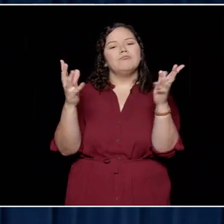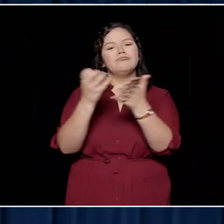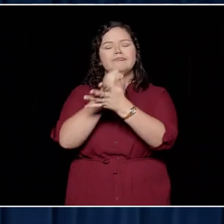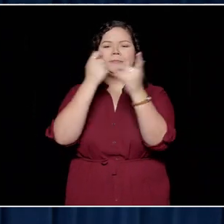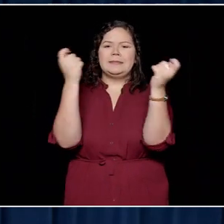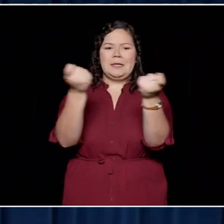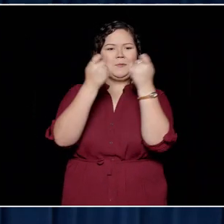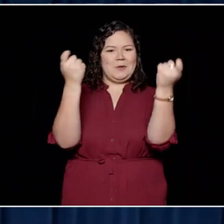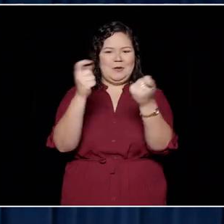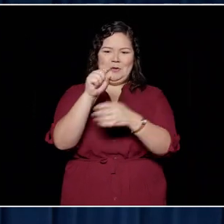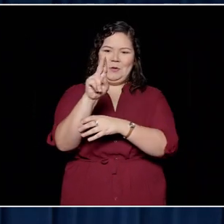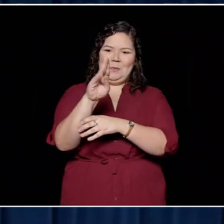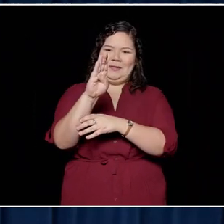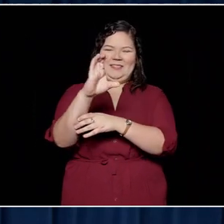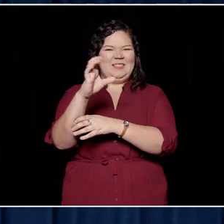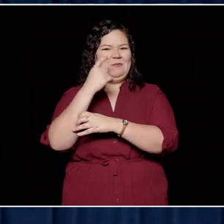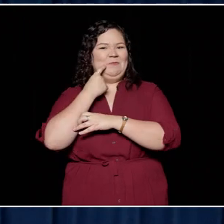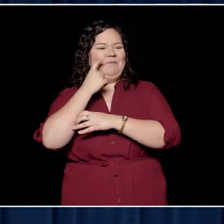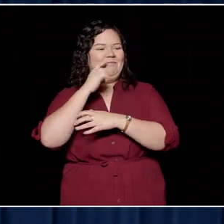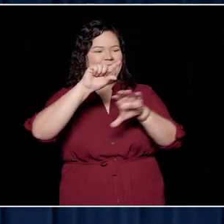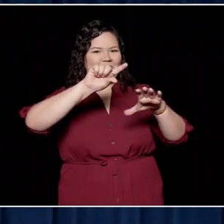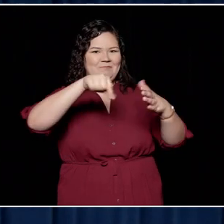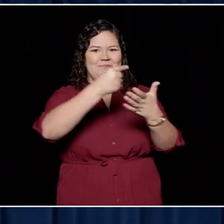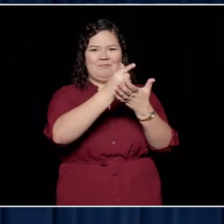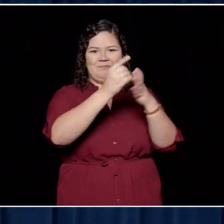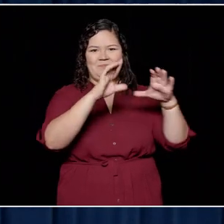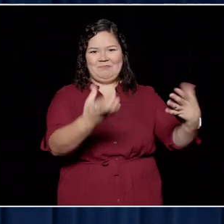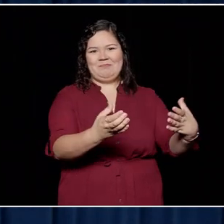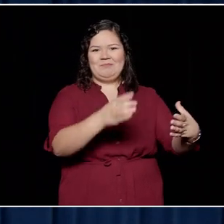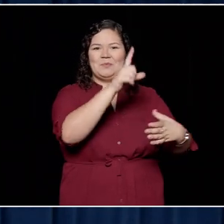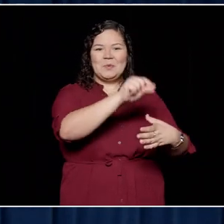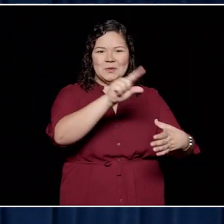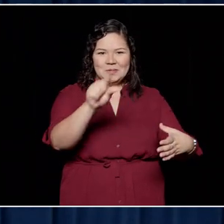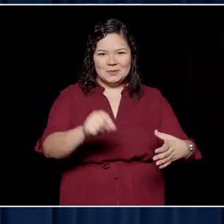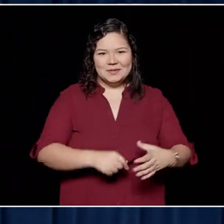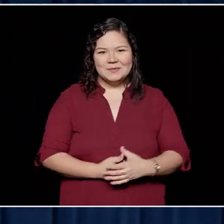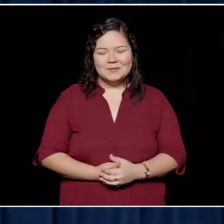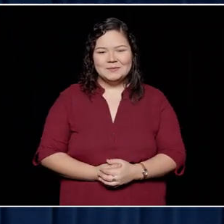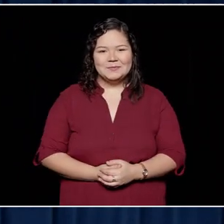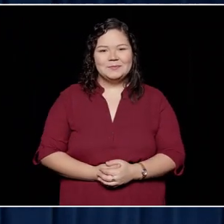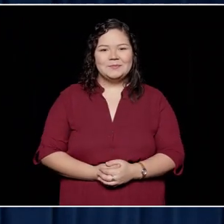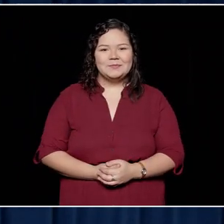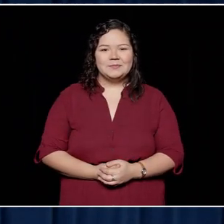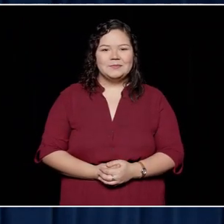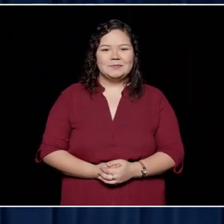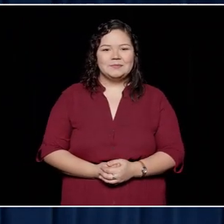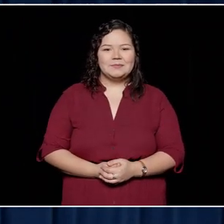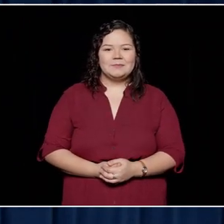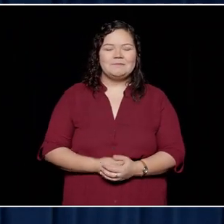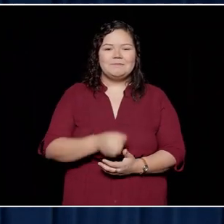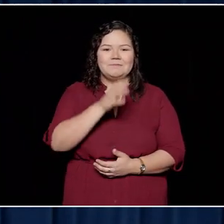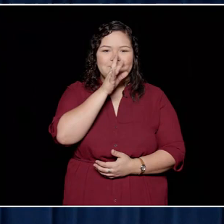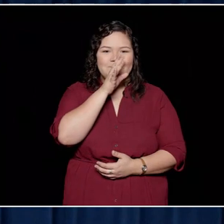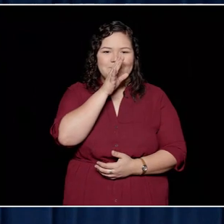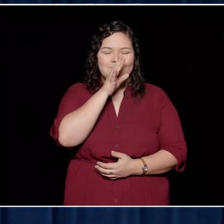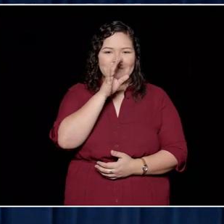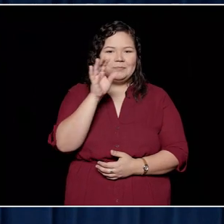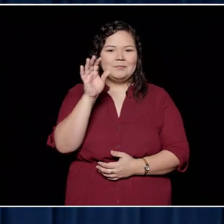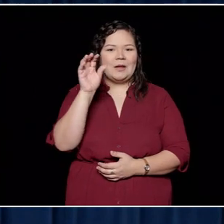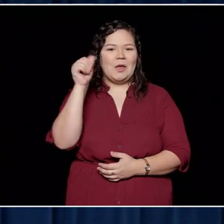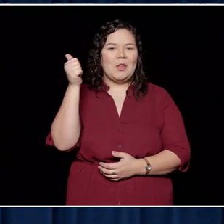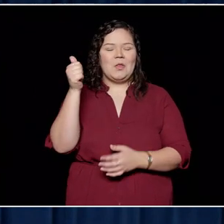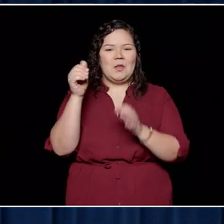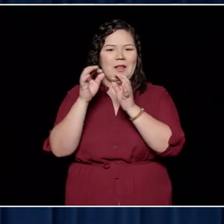newest graduating class, the Class of 2020. La devise de UBC, tu